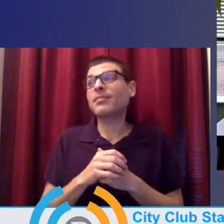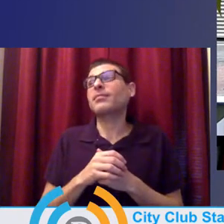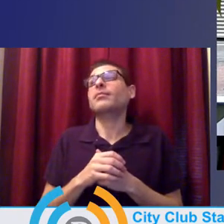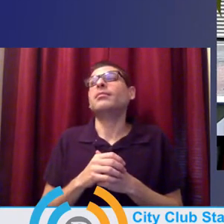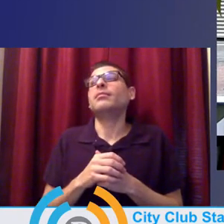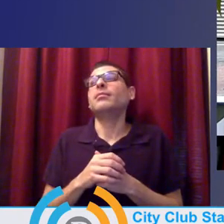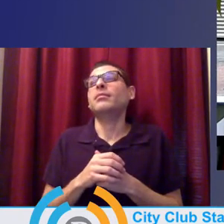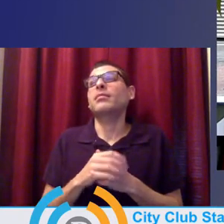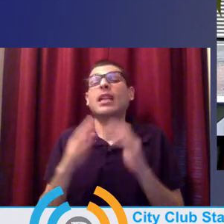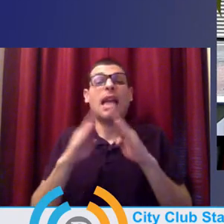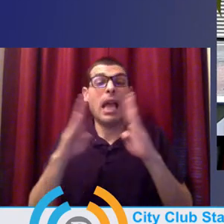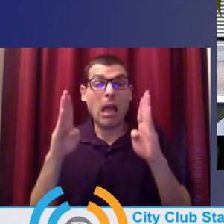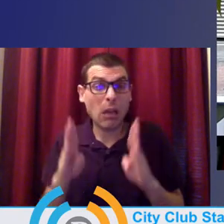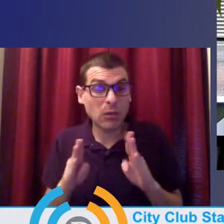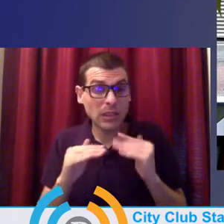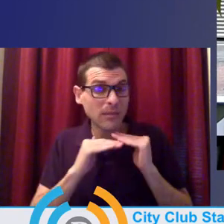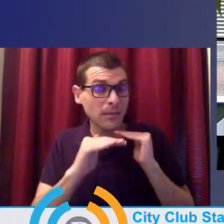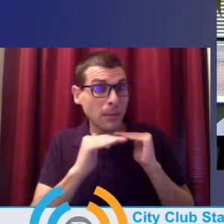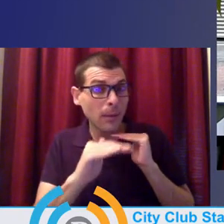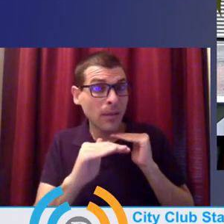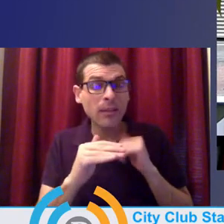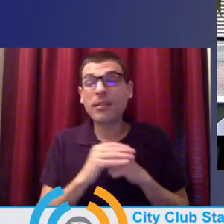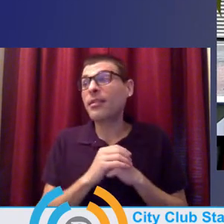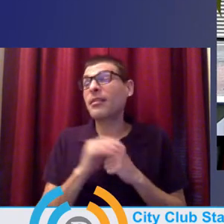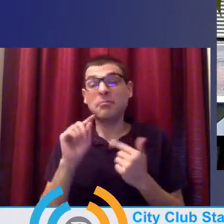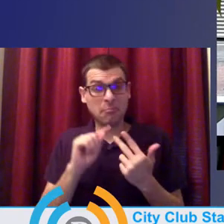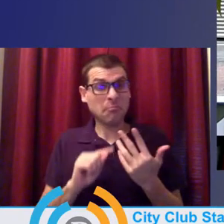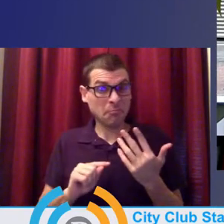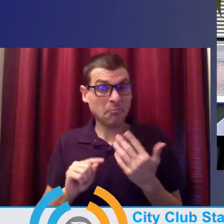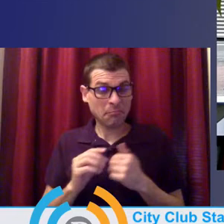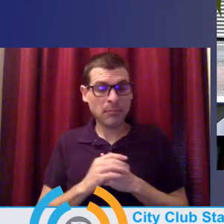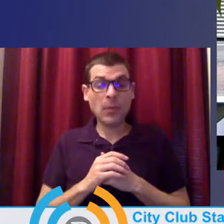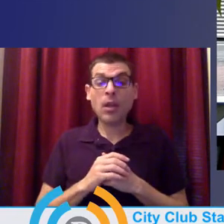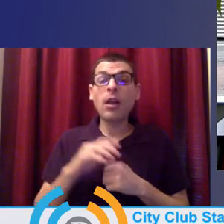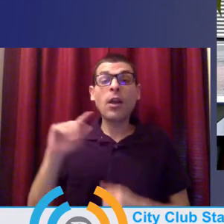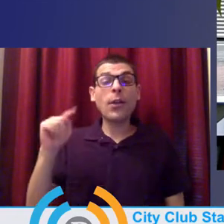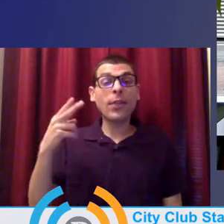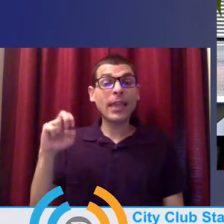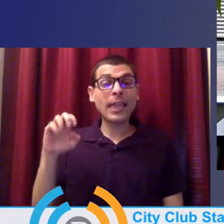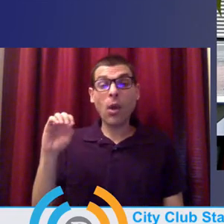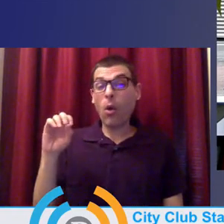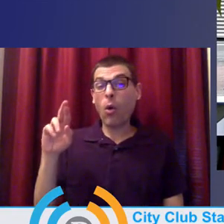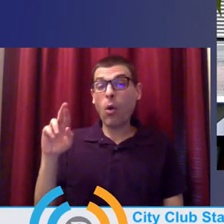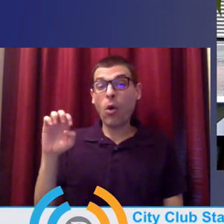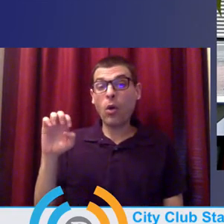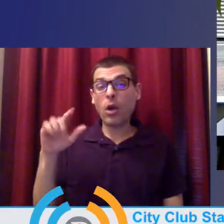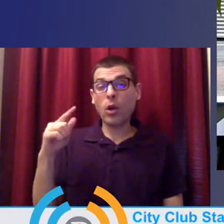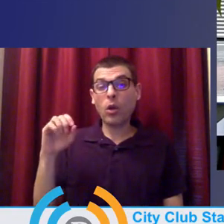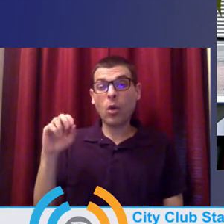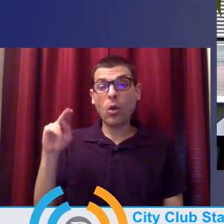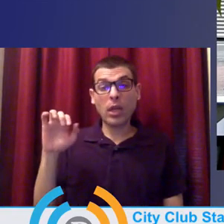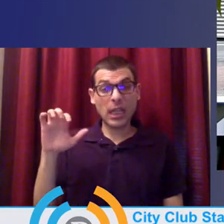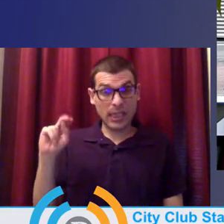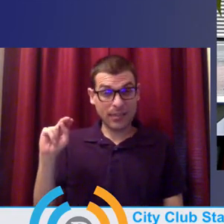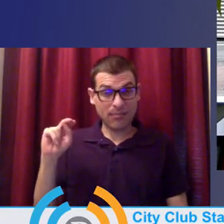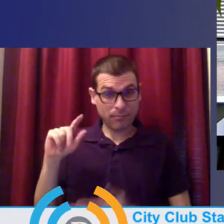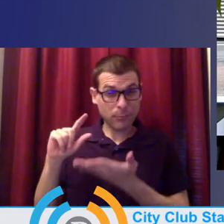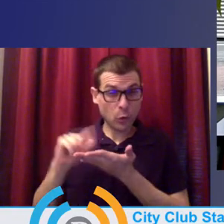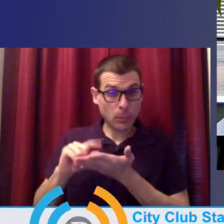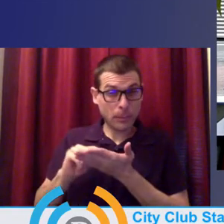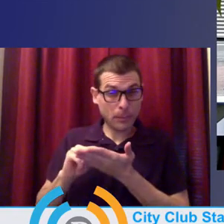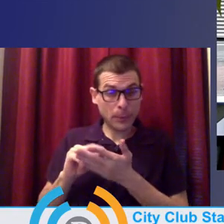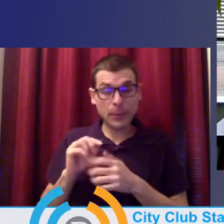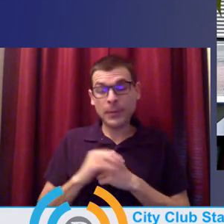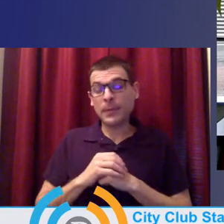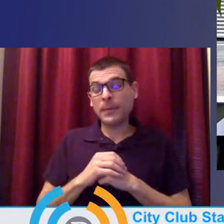people housed. There was a recent study that was in the Oregonian, published in the Oregonian, which showed that the vast